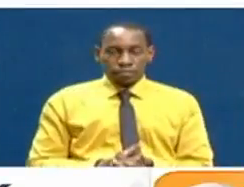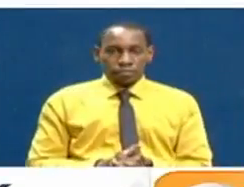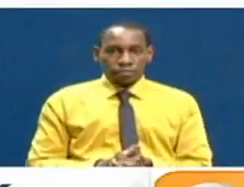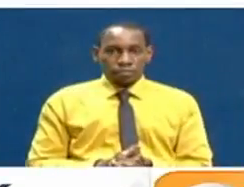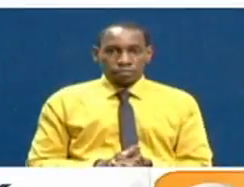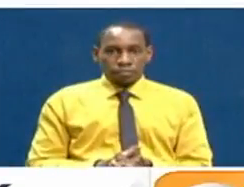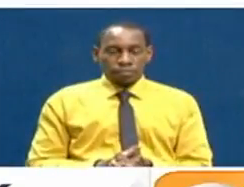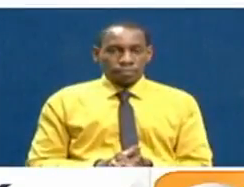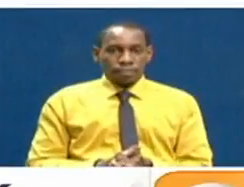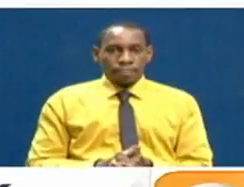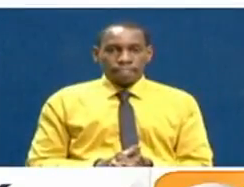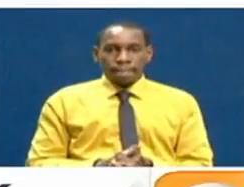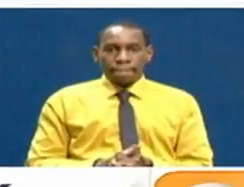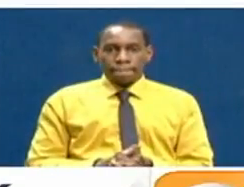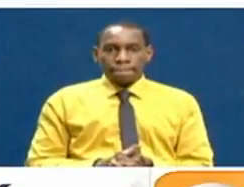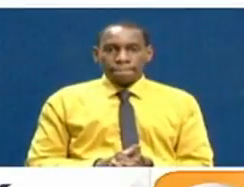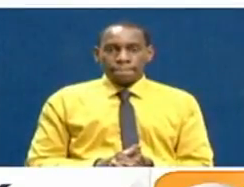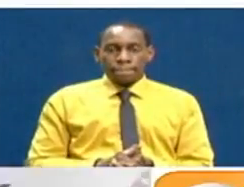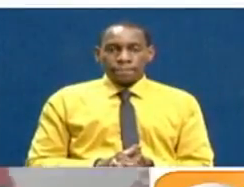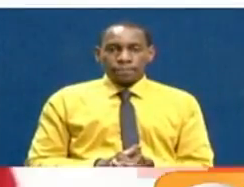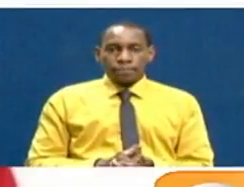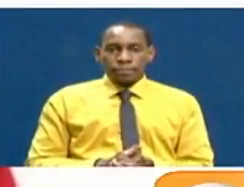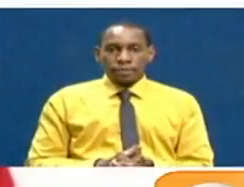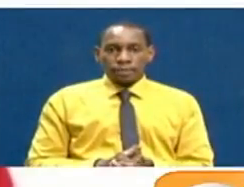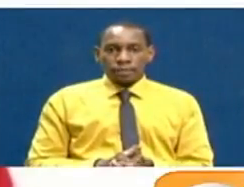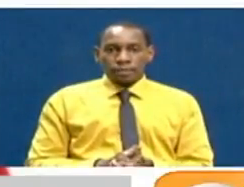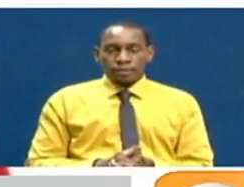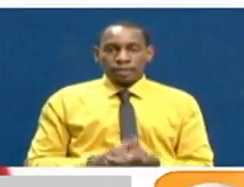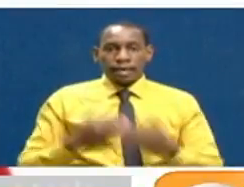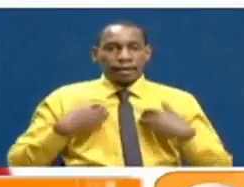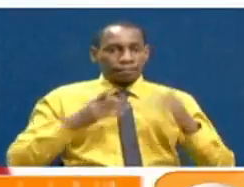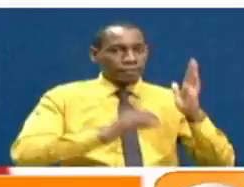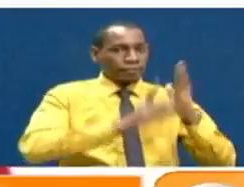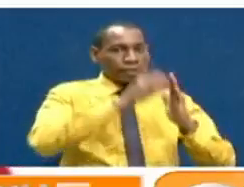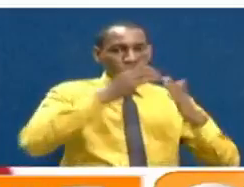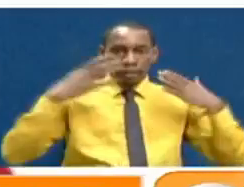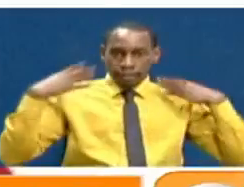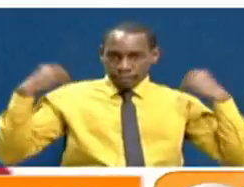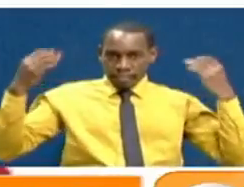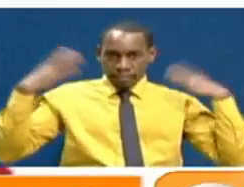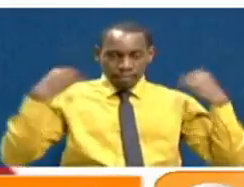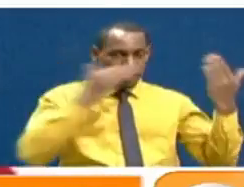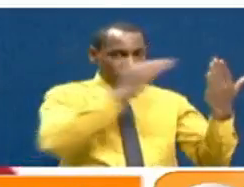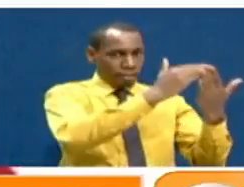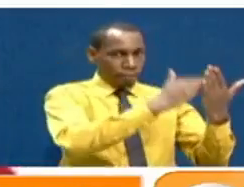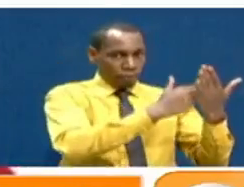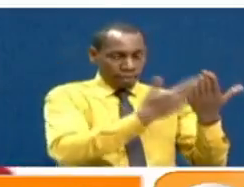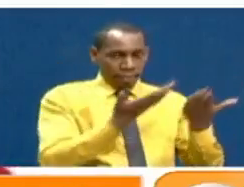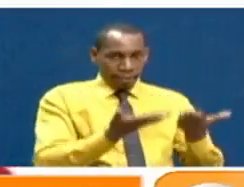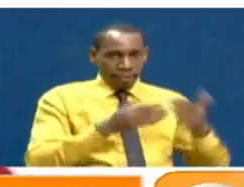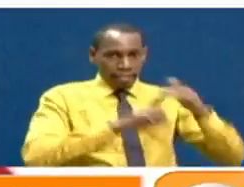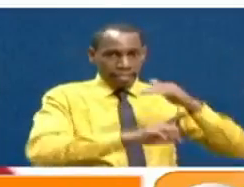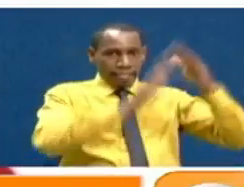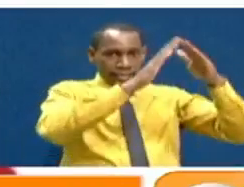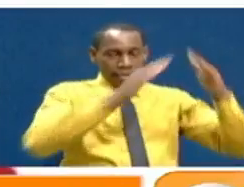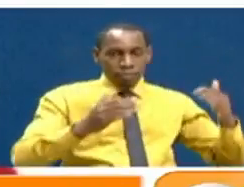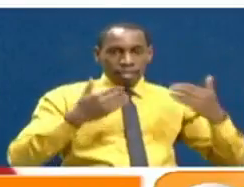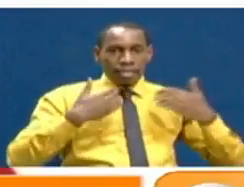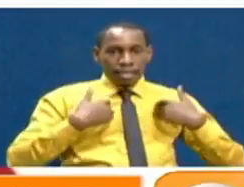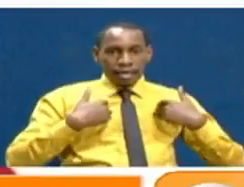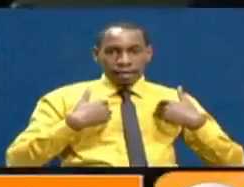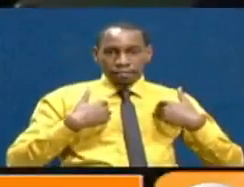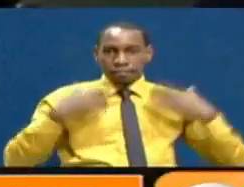I've developed some workout. You know, I have a workout plan here in the house. I do aerobics,